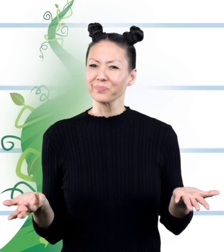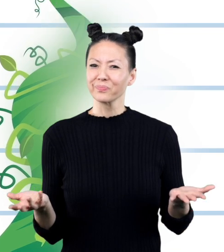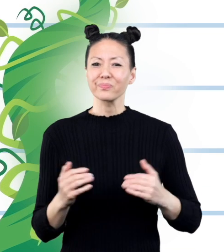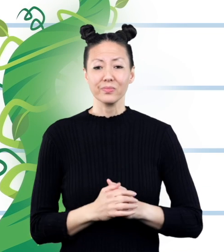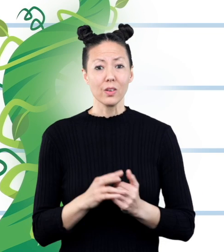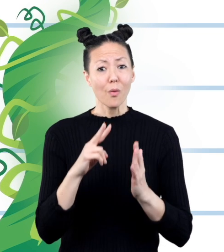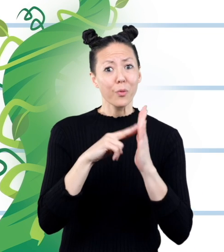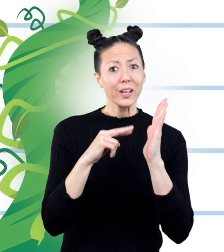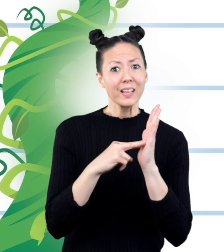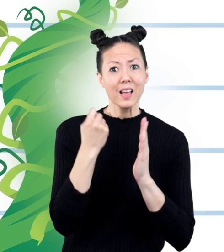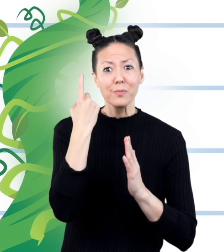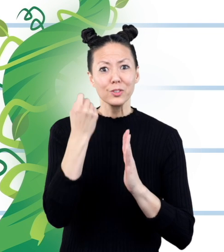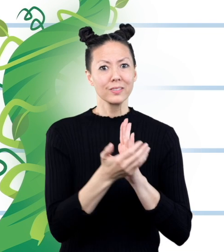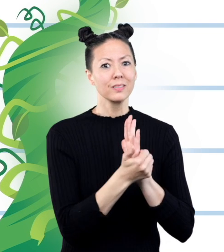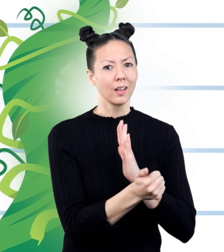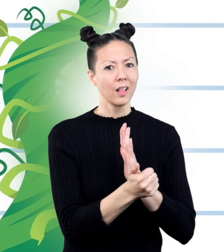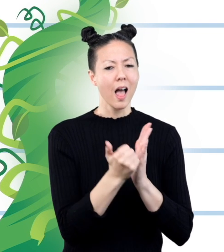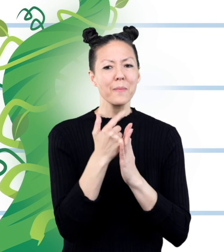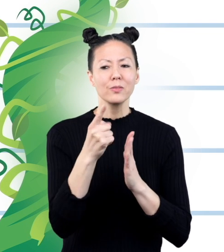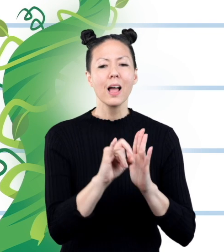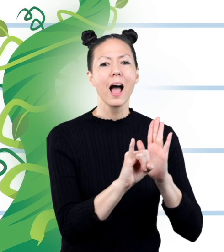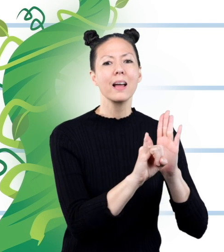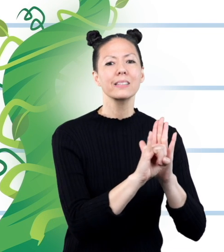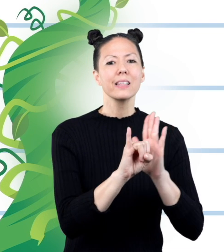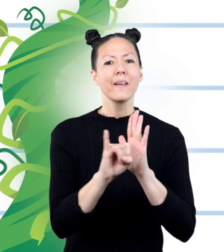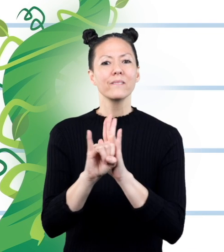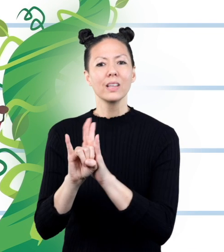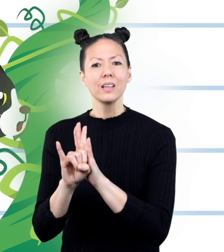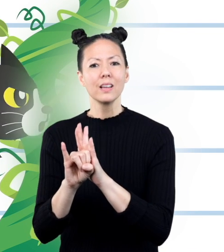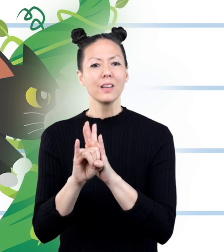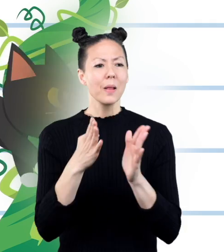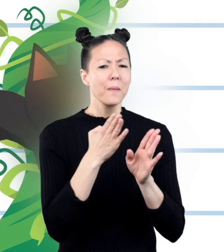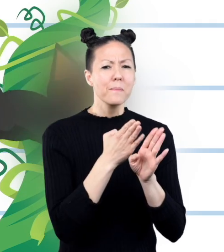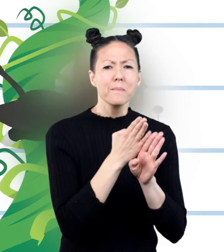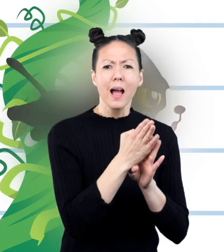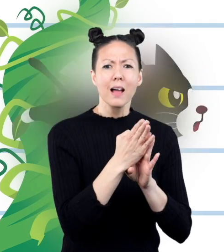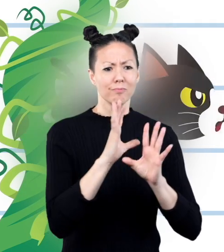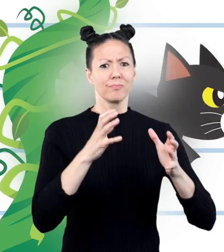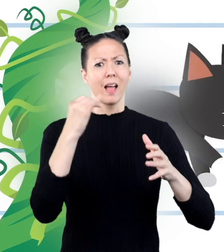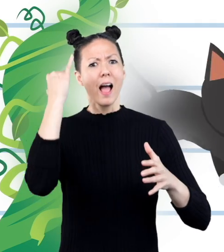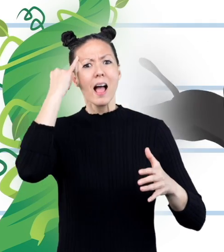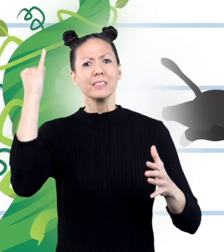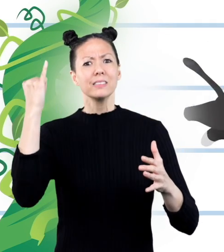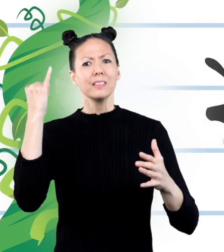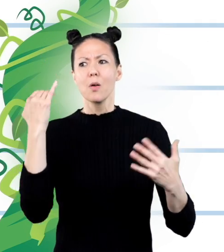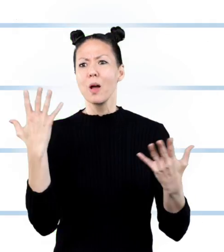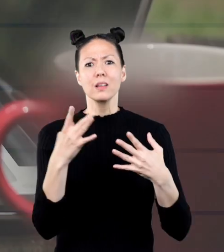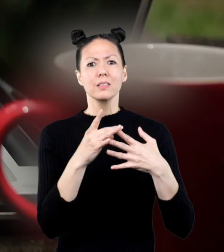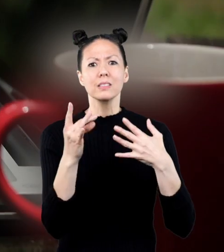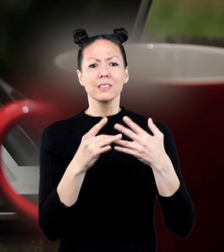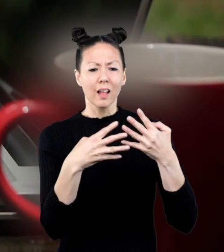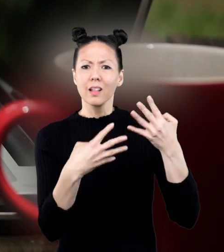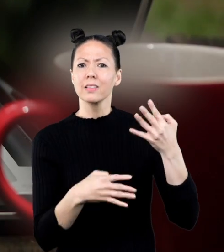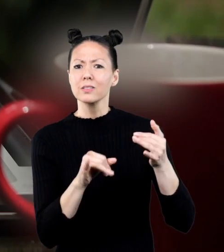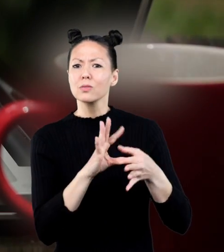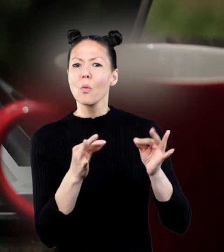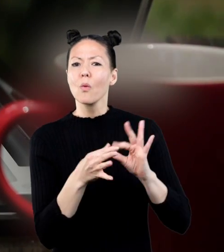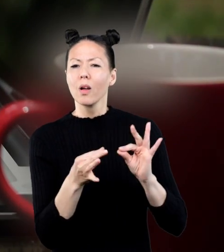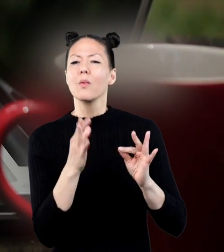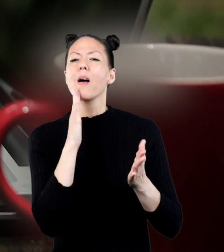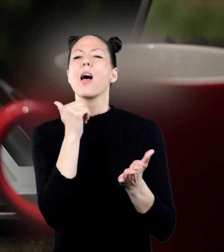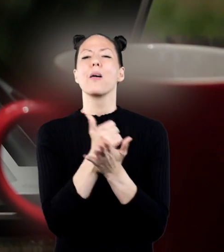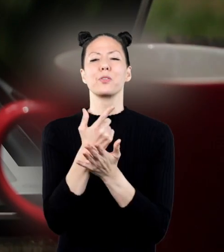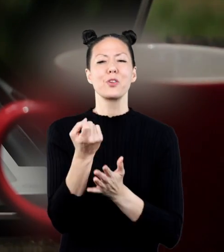Reading comprehension skills can help you identify the main idea and details of a story. They can also help